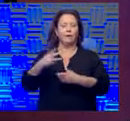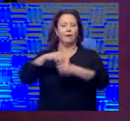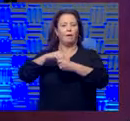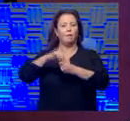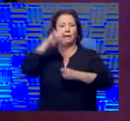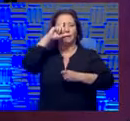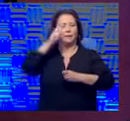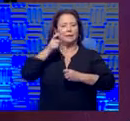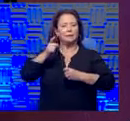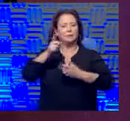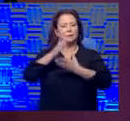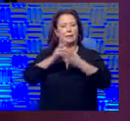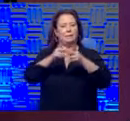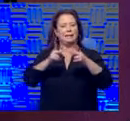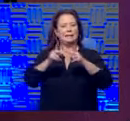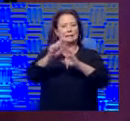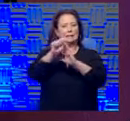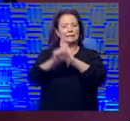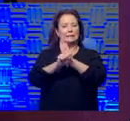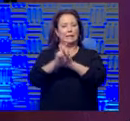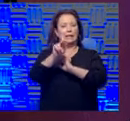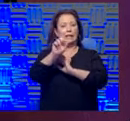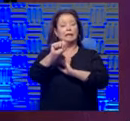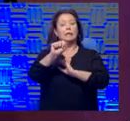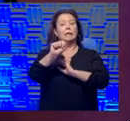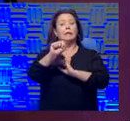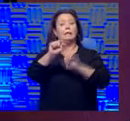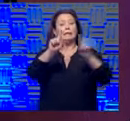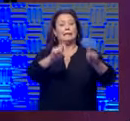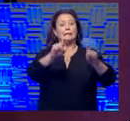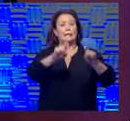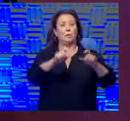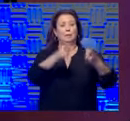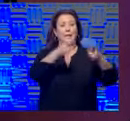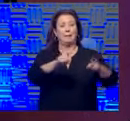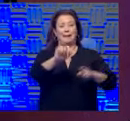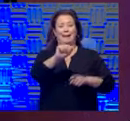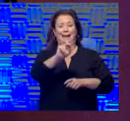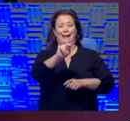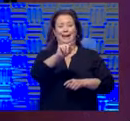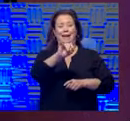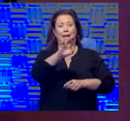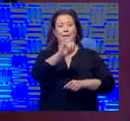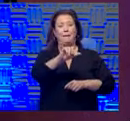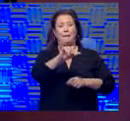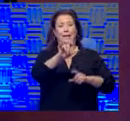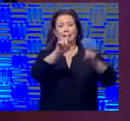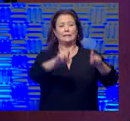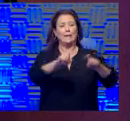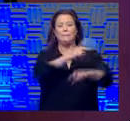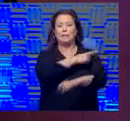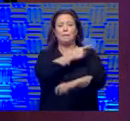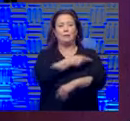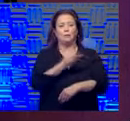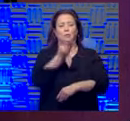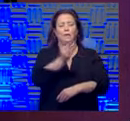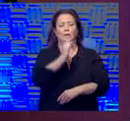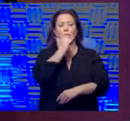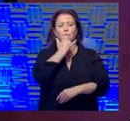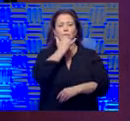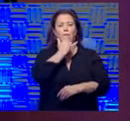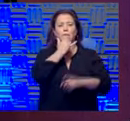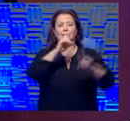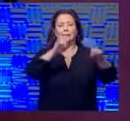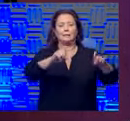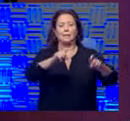was because there were some places around the state where antibody testing was being done, and they were given bad information. The patients saying, "Oh, there's an